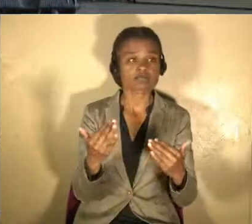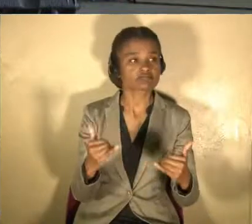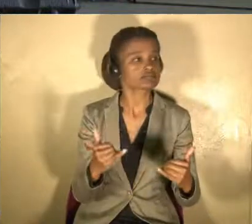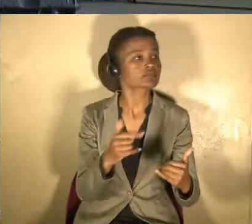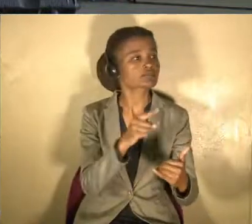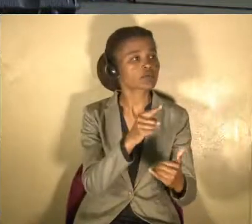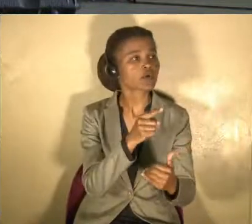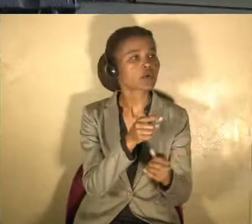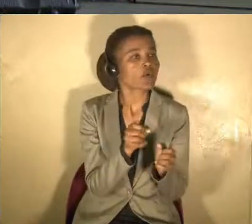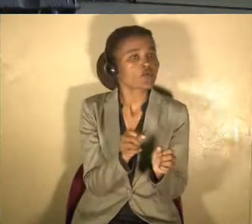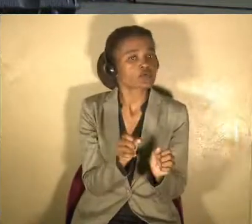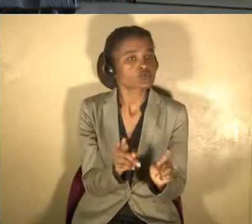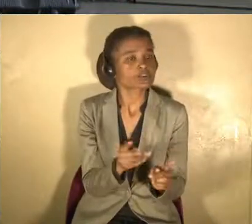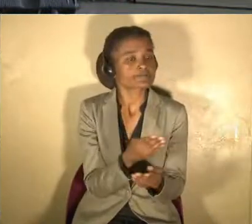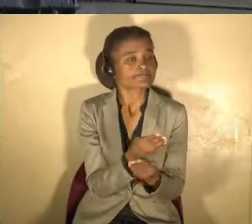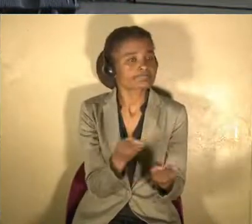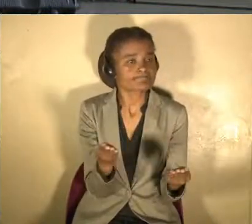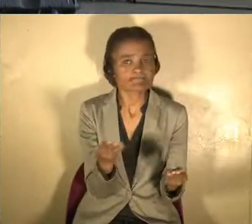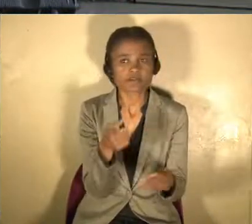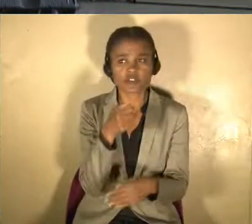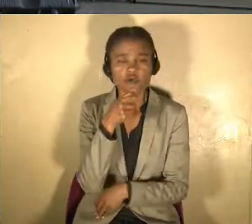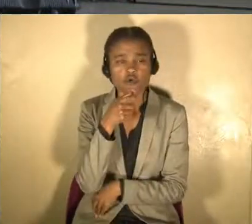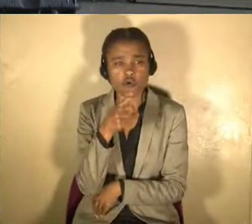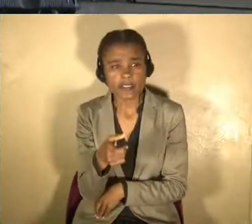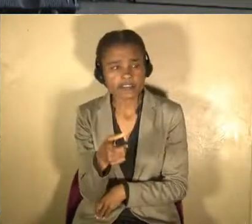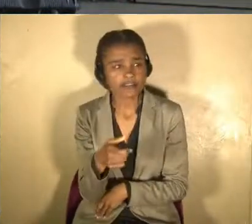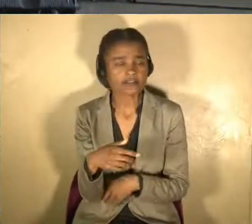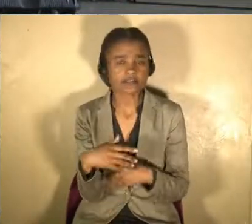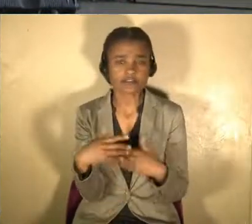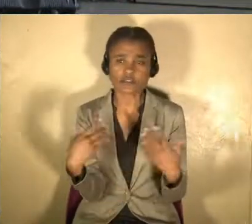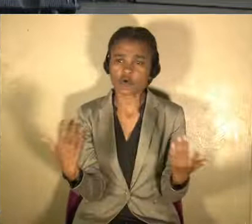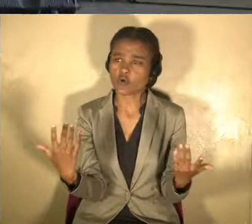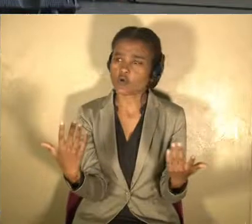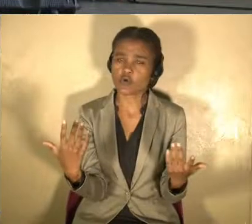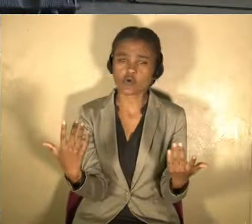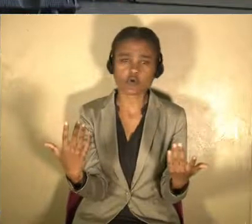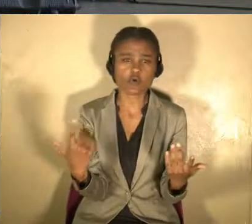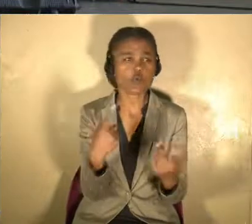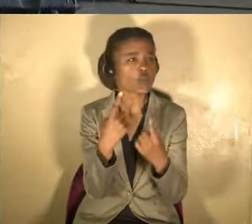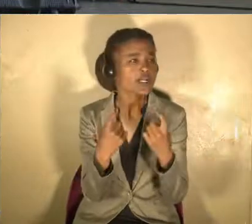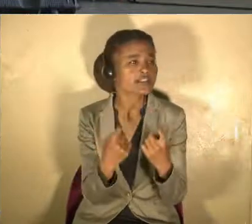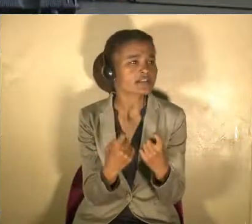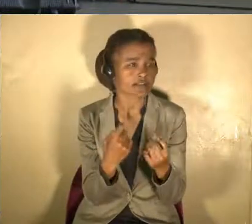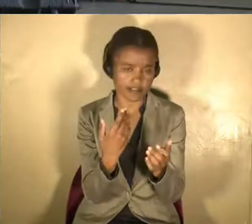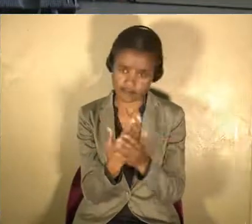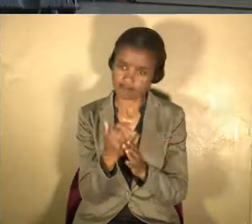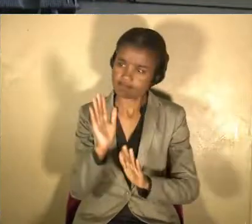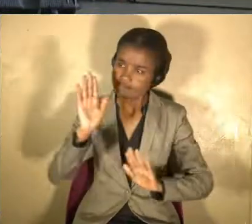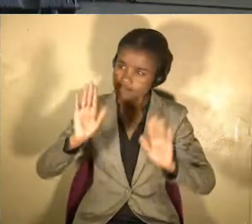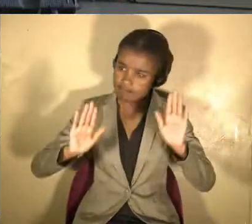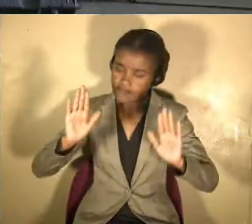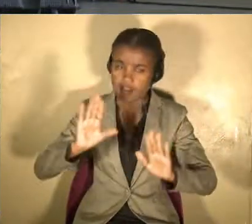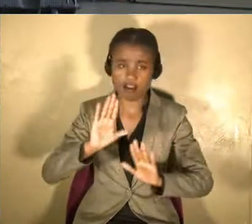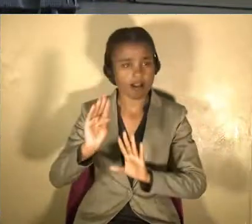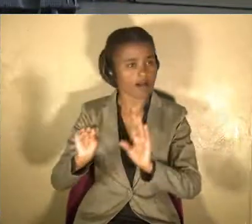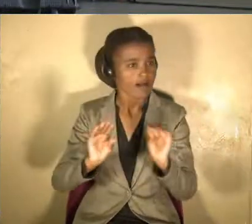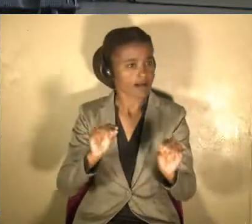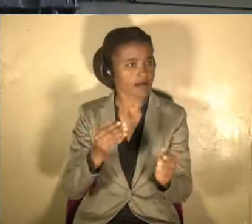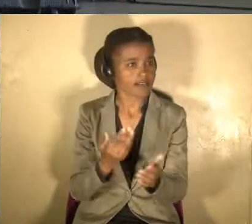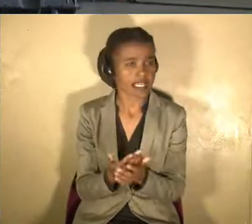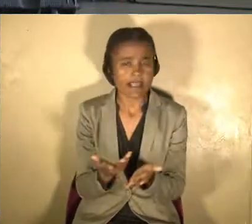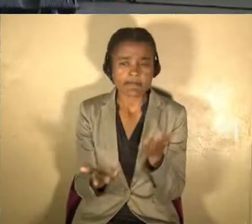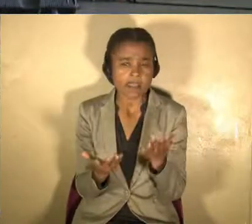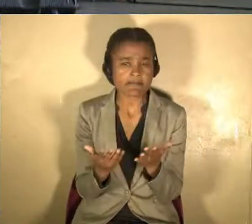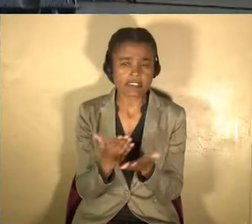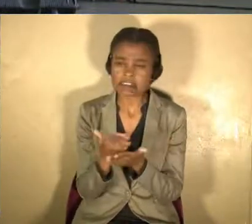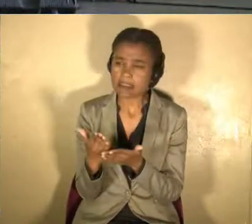le raise di comments tsa lona le botse le clarity seeking questions mo elong hore le fahlehile mo teng ha